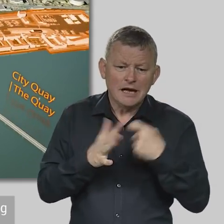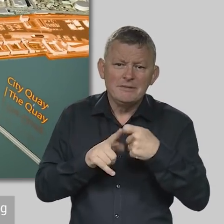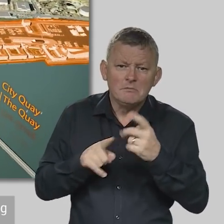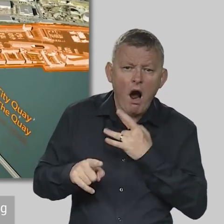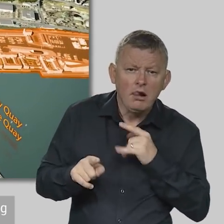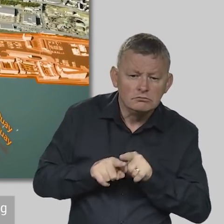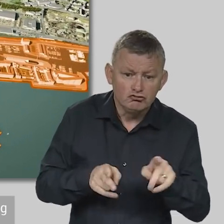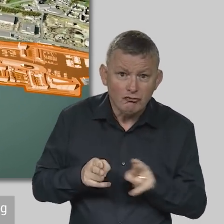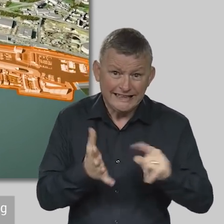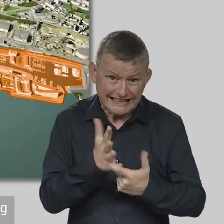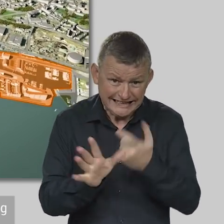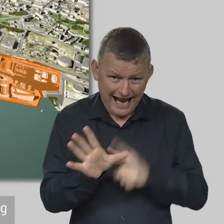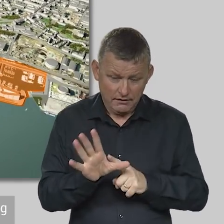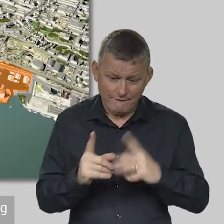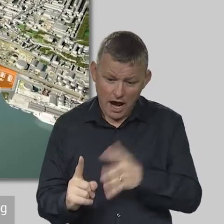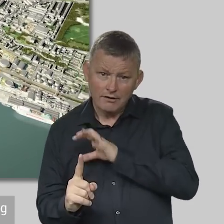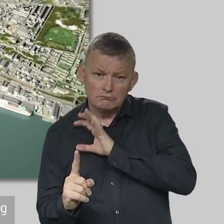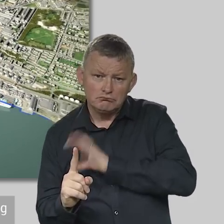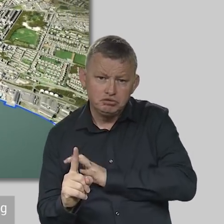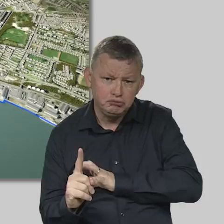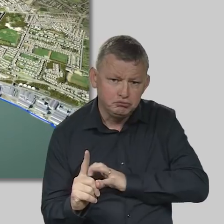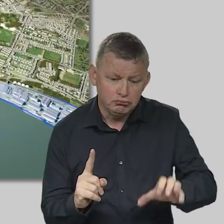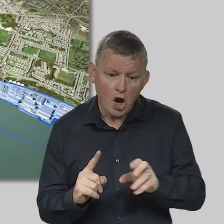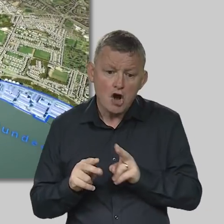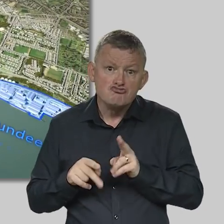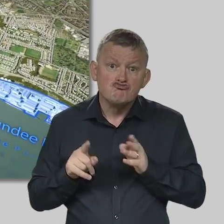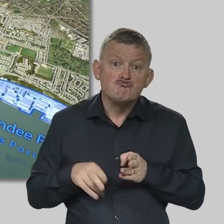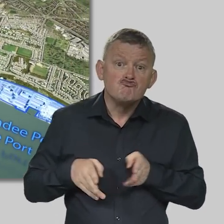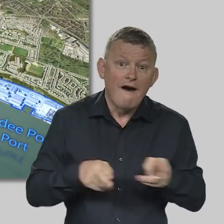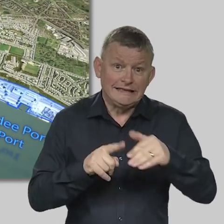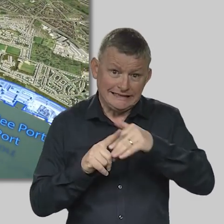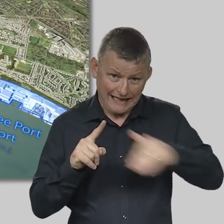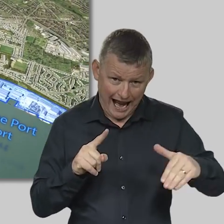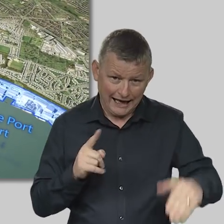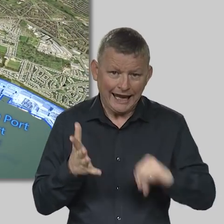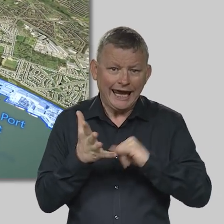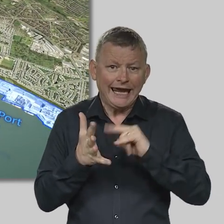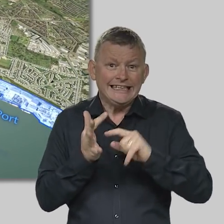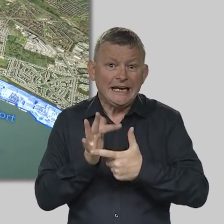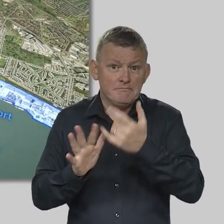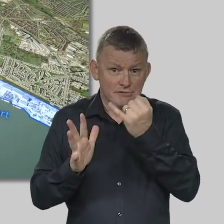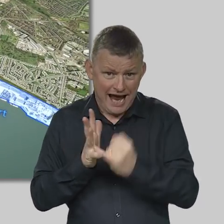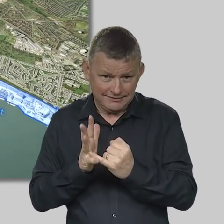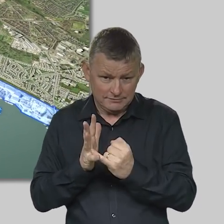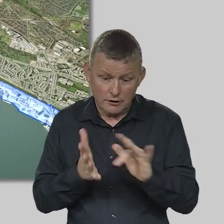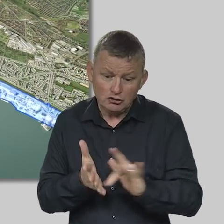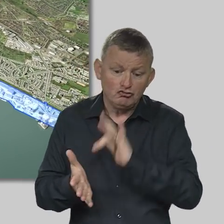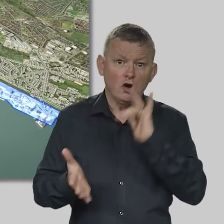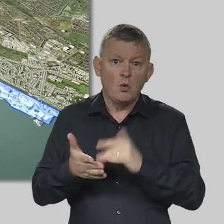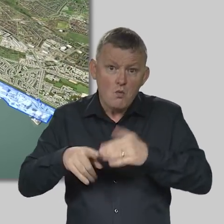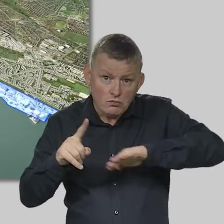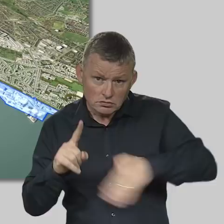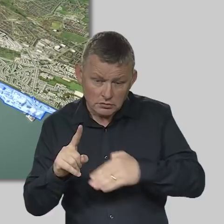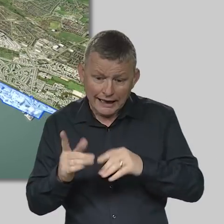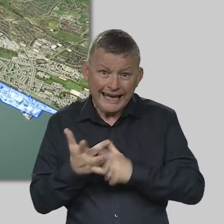Tay and is split into 5 strategic zones. These are Riverside, Seabraes, the Central Waterfront, City